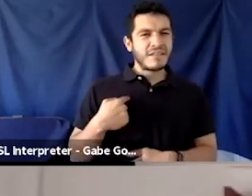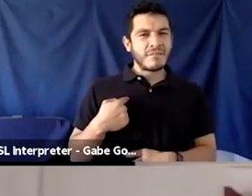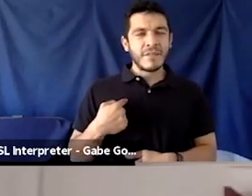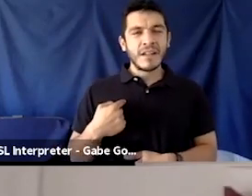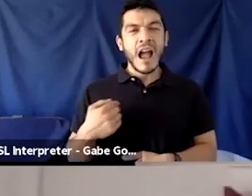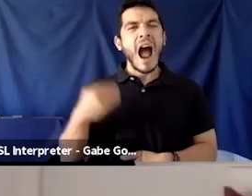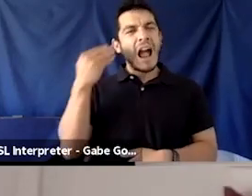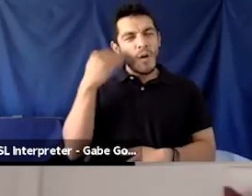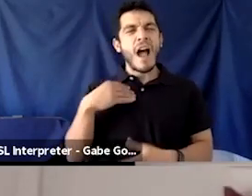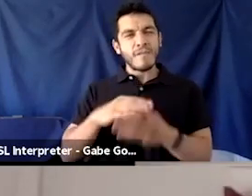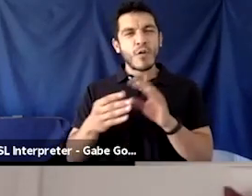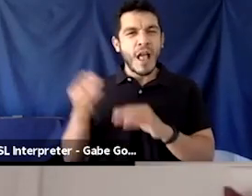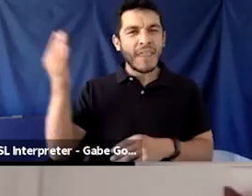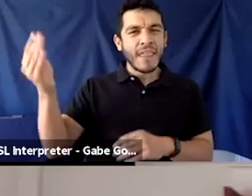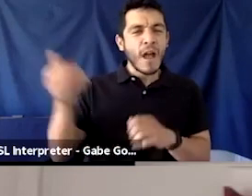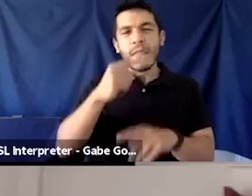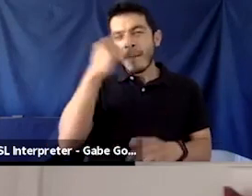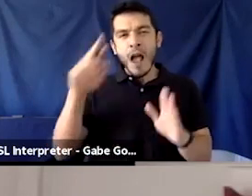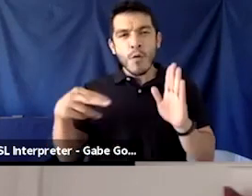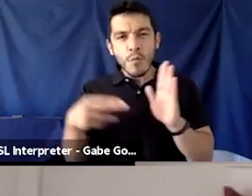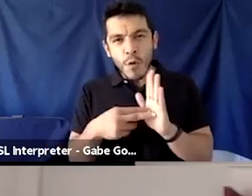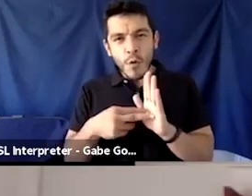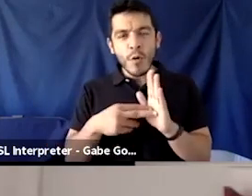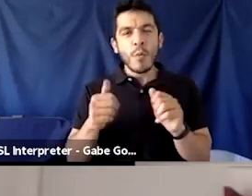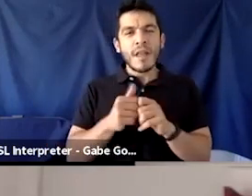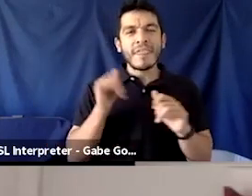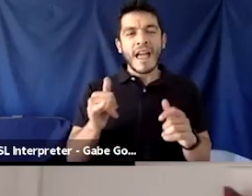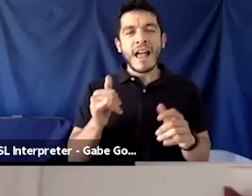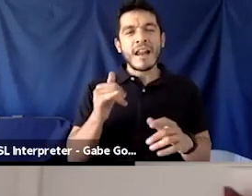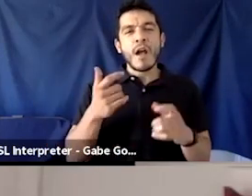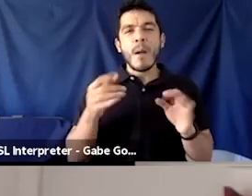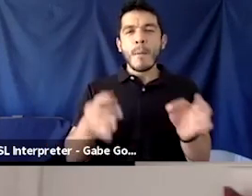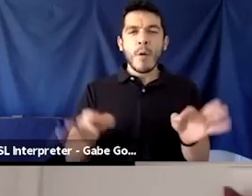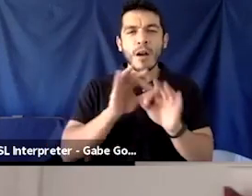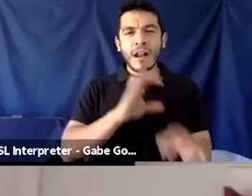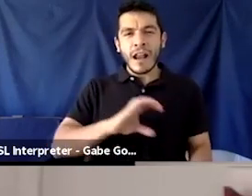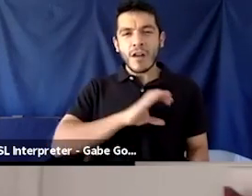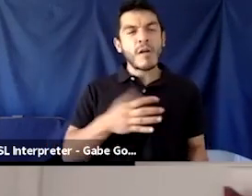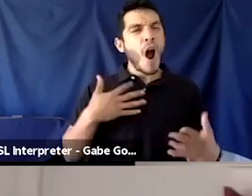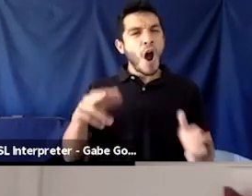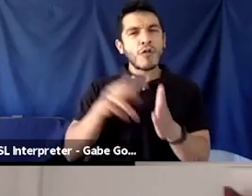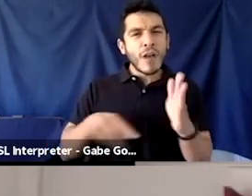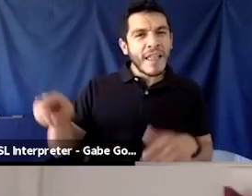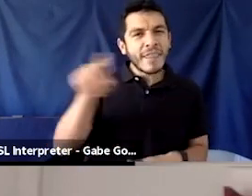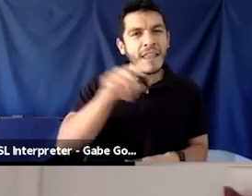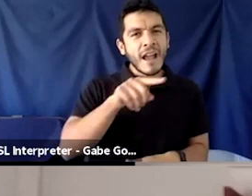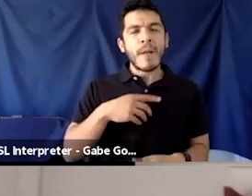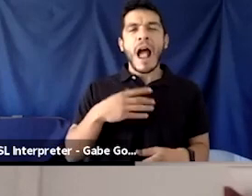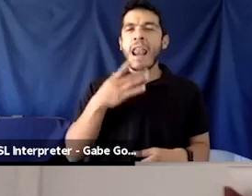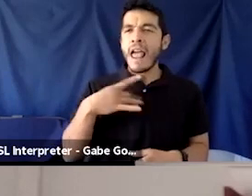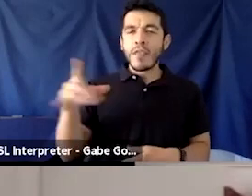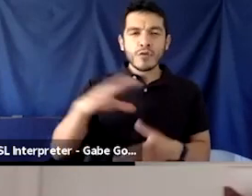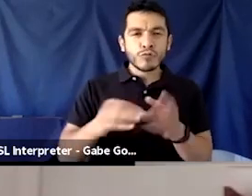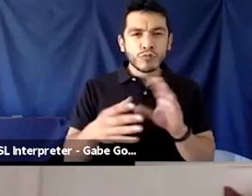Black girls as the main characters. I had read them, I had loved them, I had cherished them, and I wanted other people to be able to have that experience as well. And